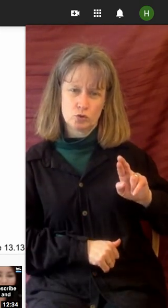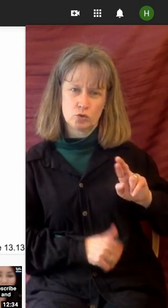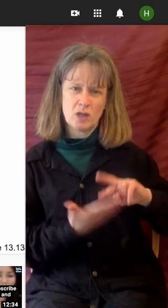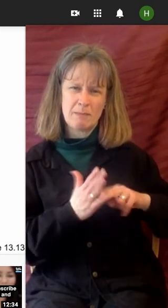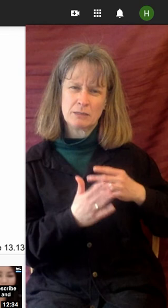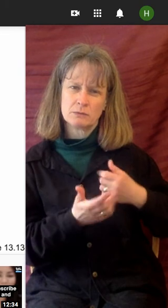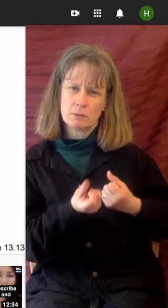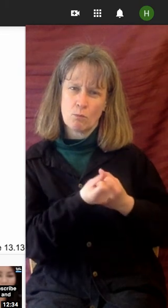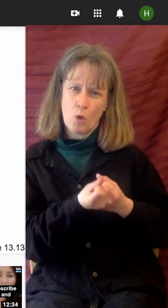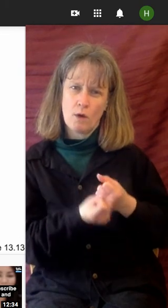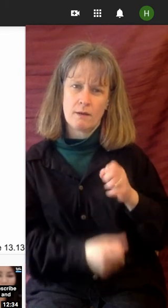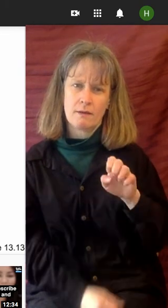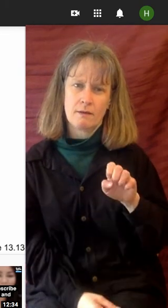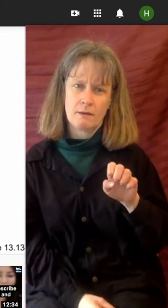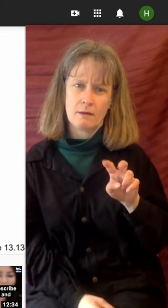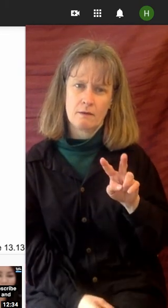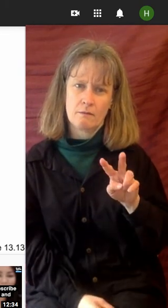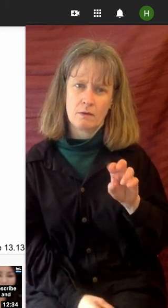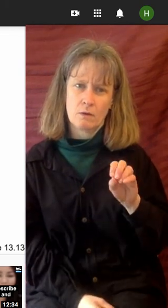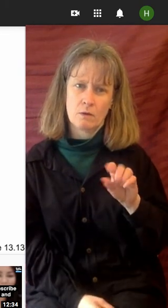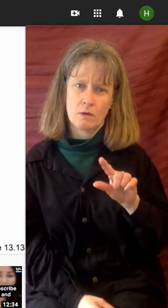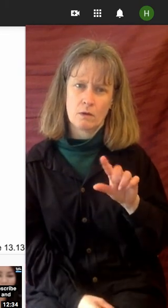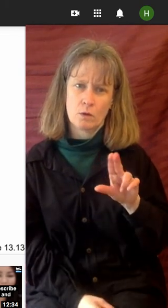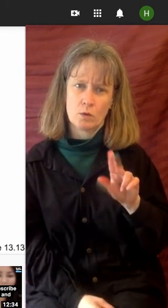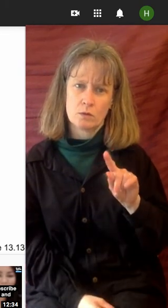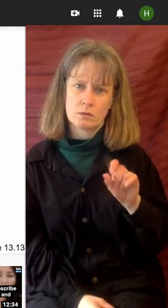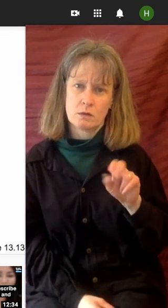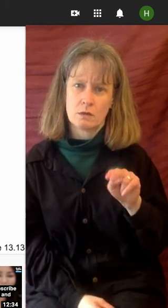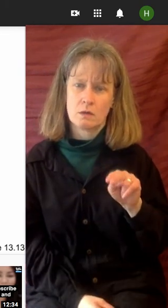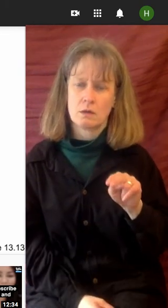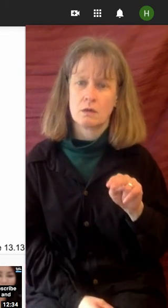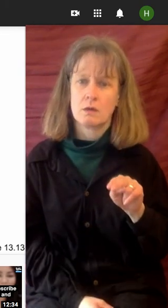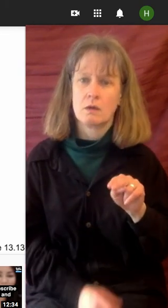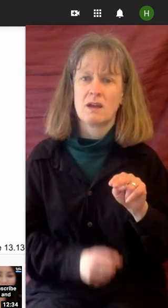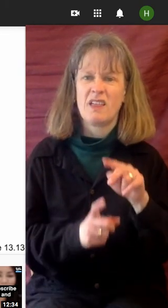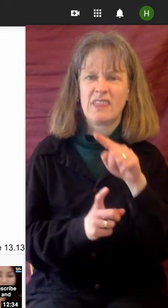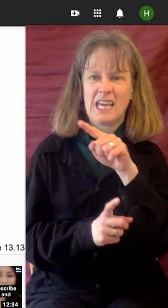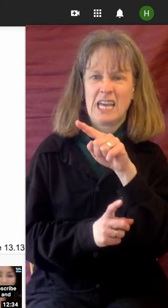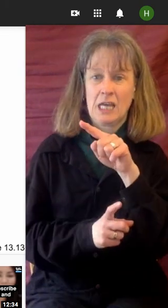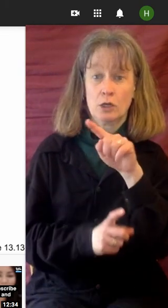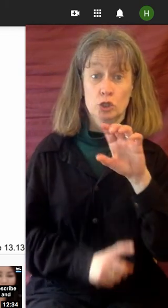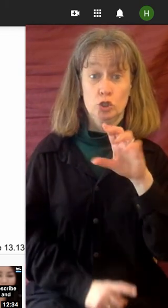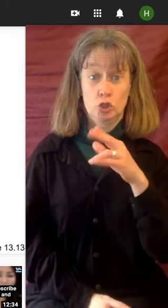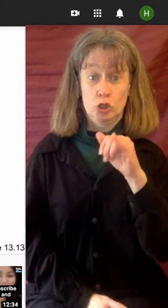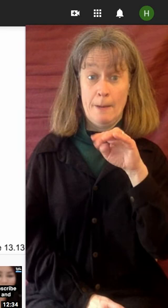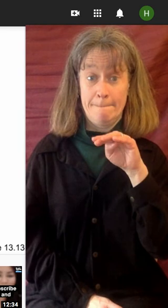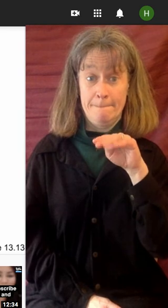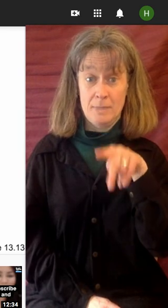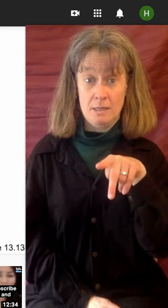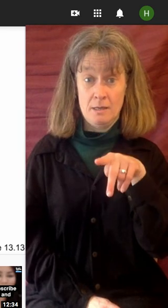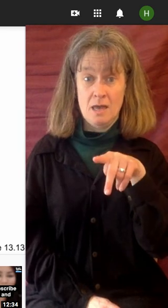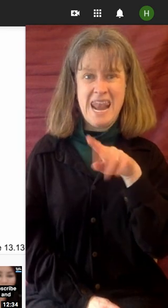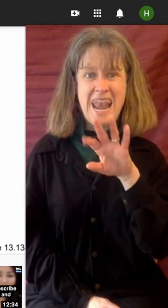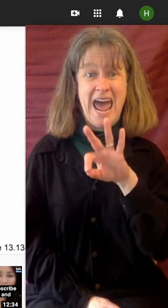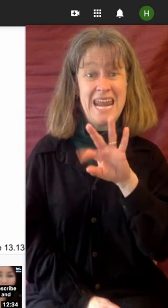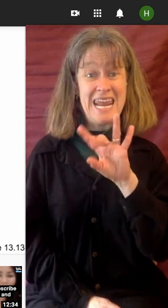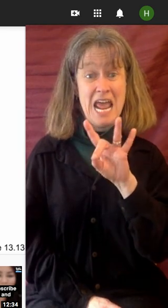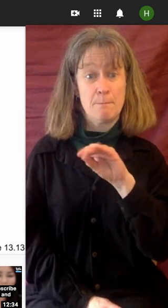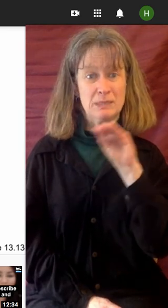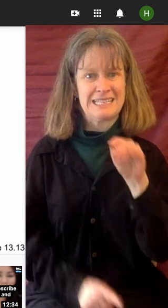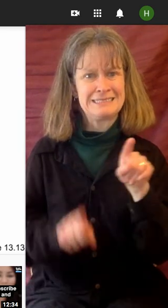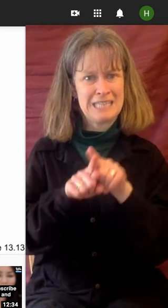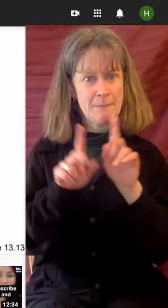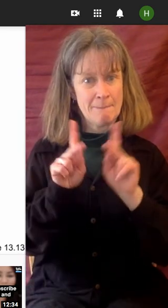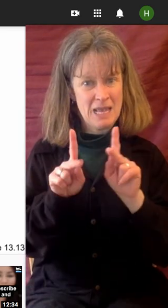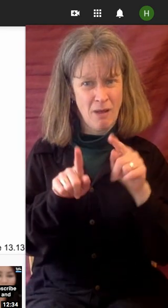versus this little simple monkey we have less in common with. So we can now